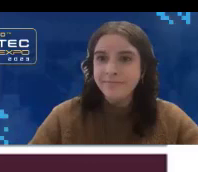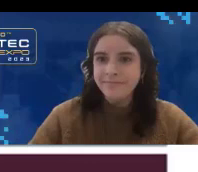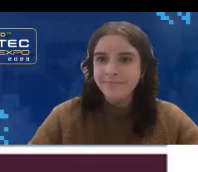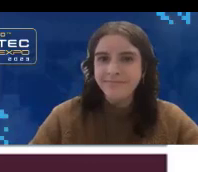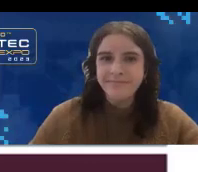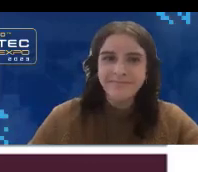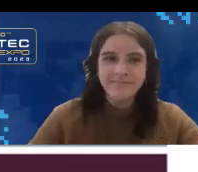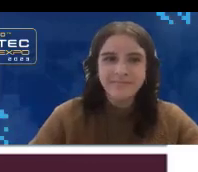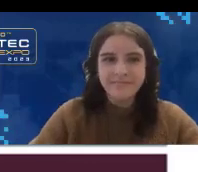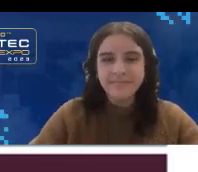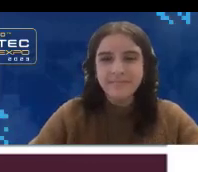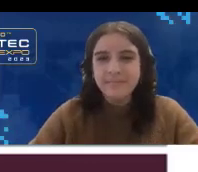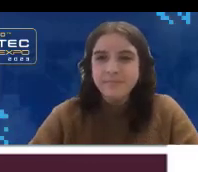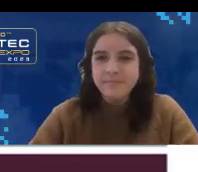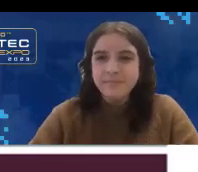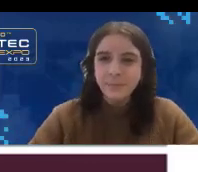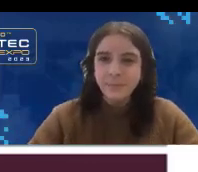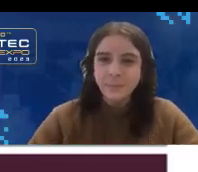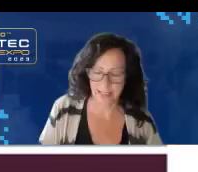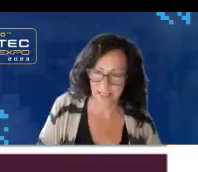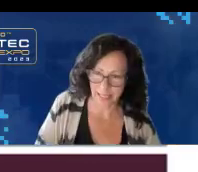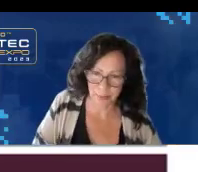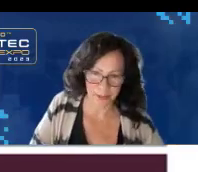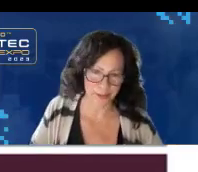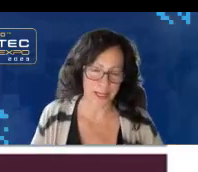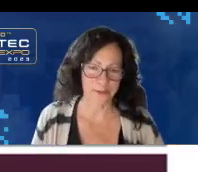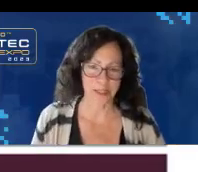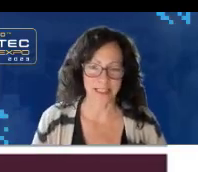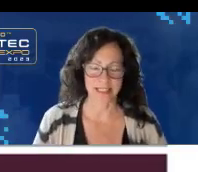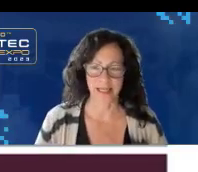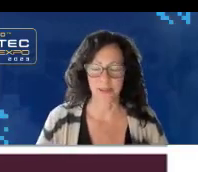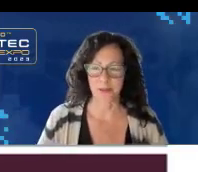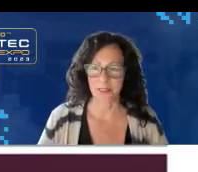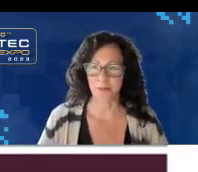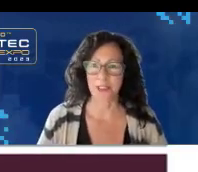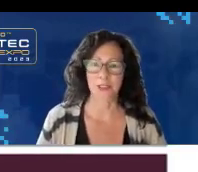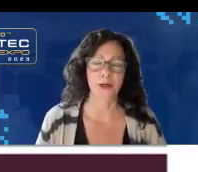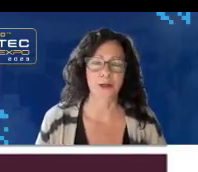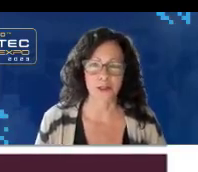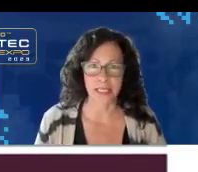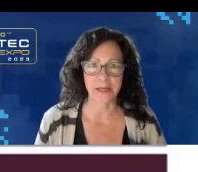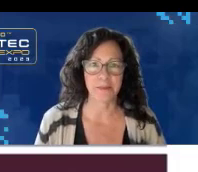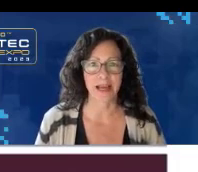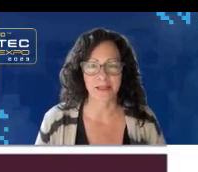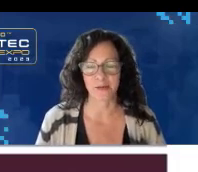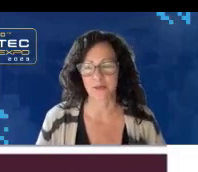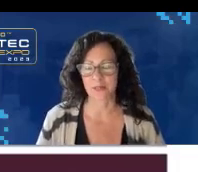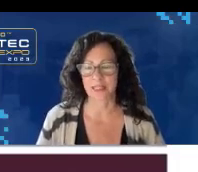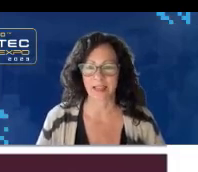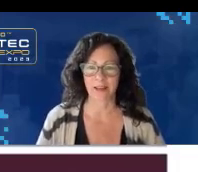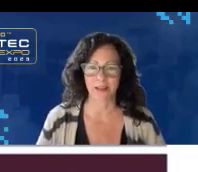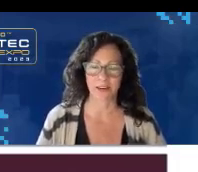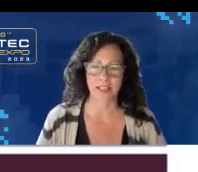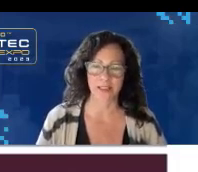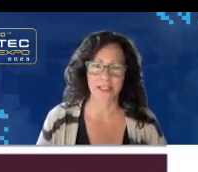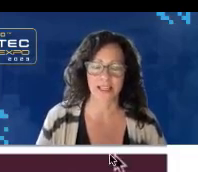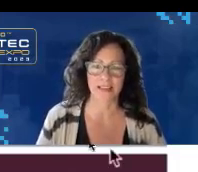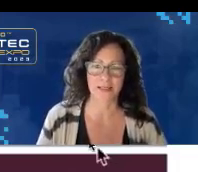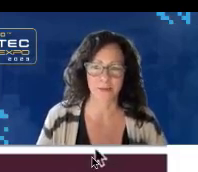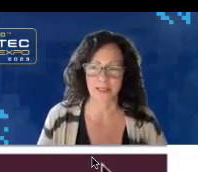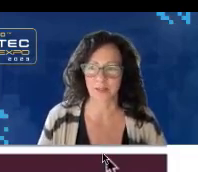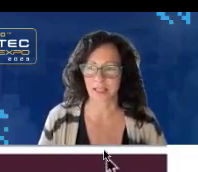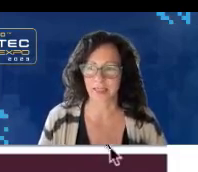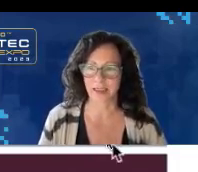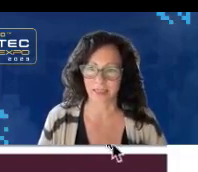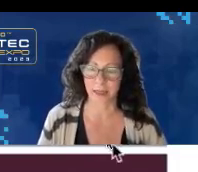Thank you. So this project is very much a labor of love, and there's a much larger team behind those of us that are here